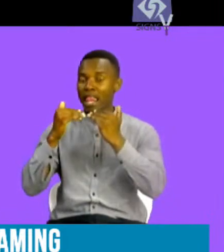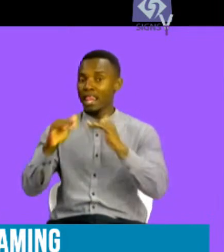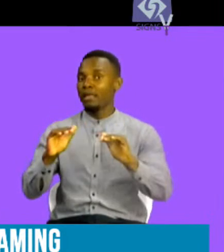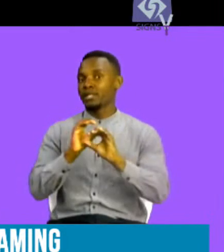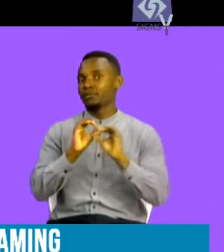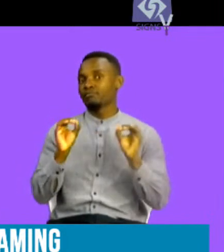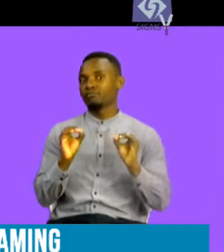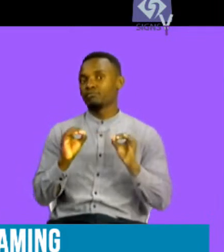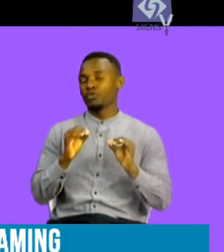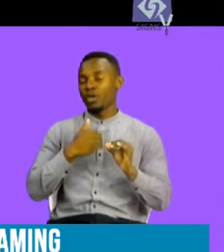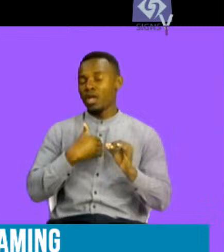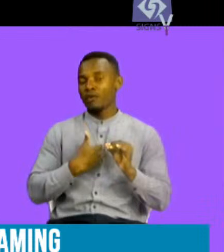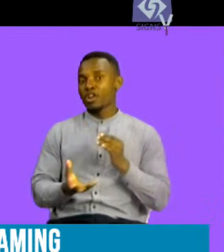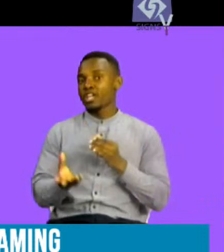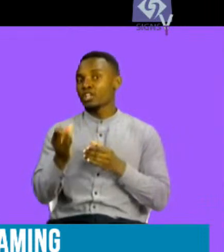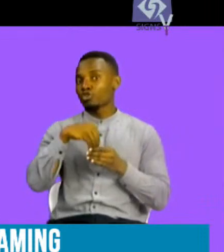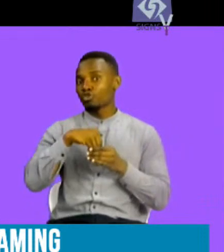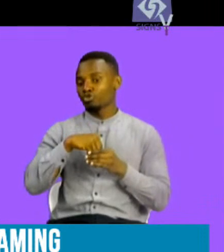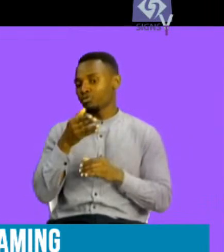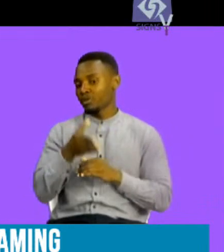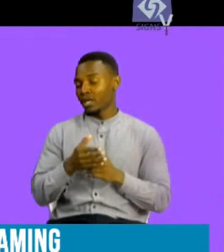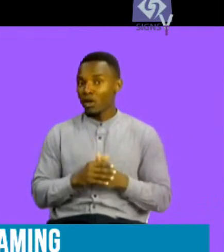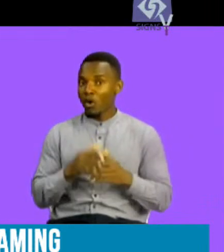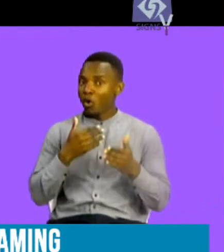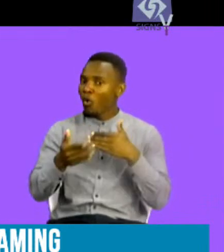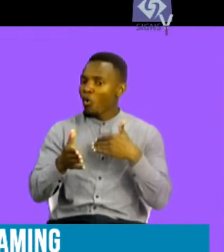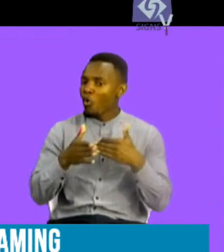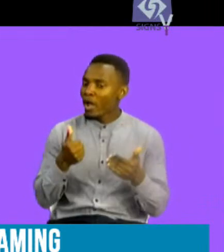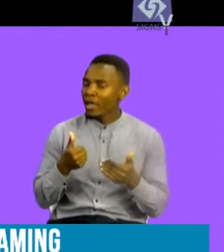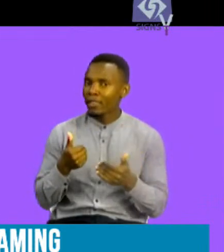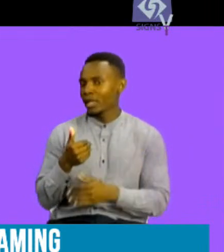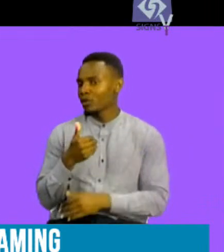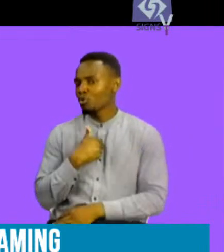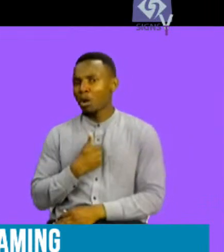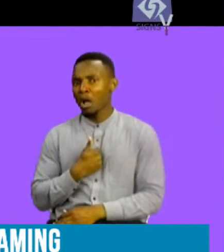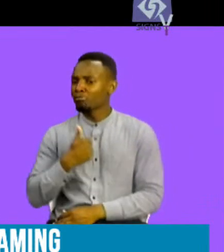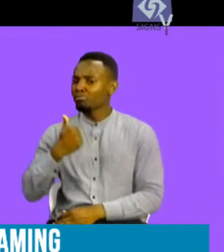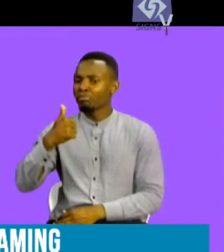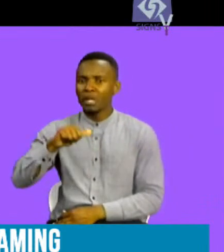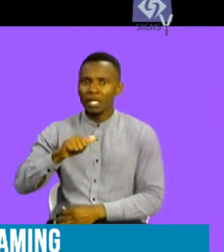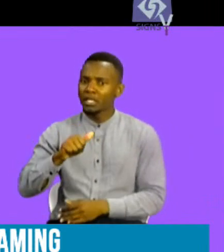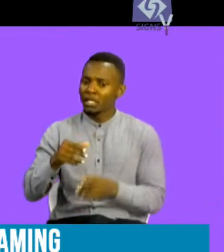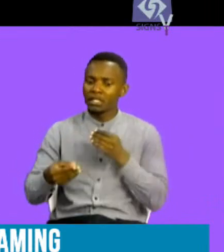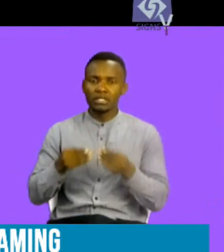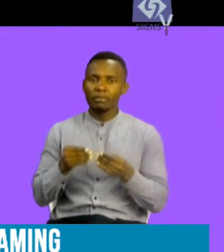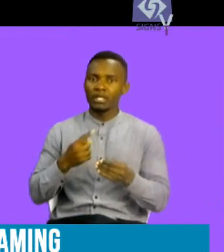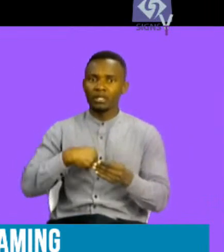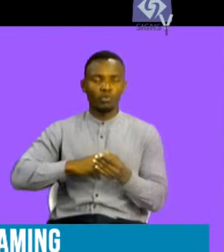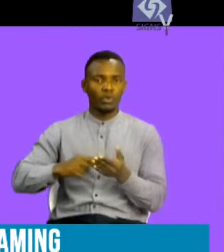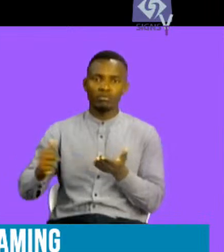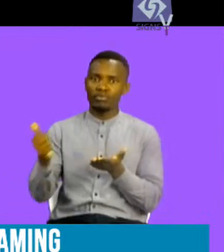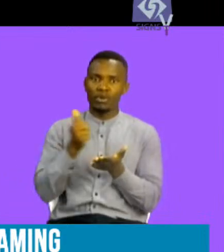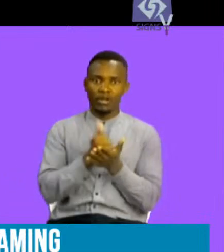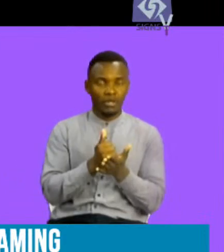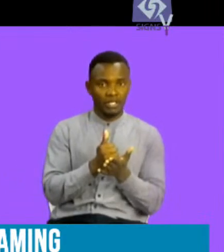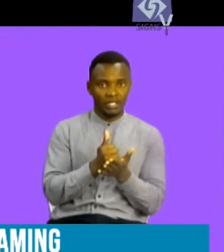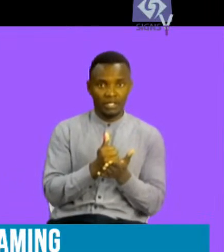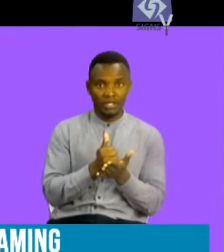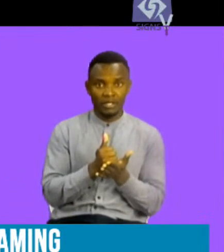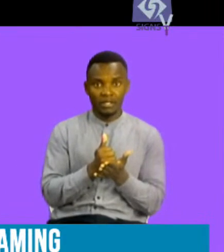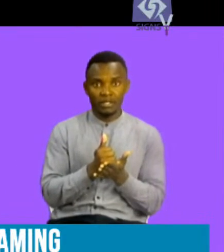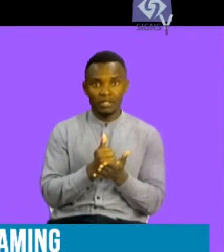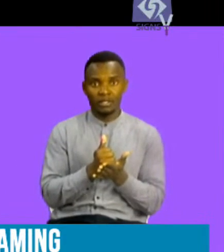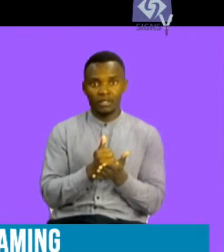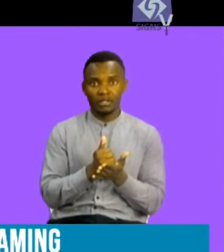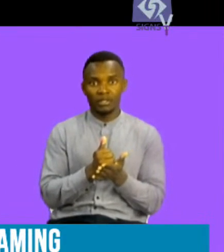There's that inclusivity. Whether one has any type of disability, we admit. Yeah. And we are doing in all